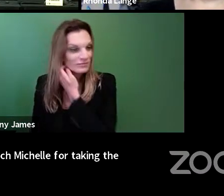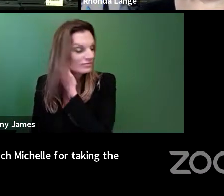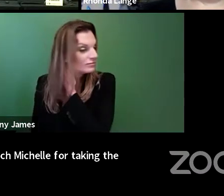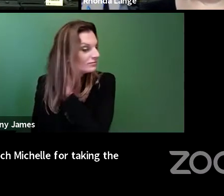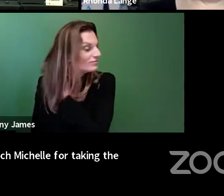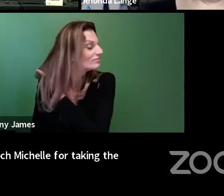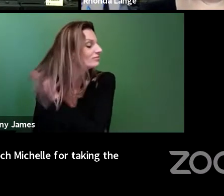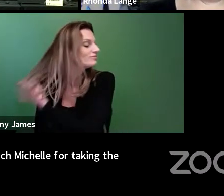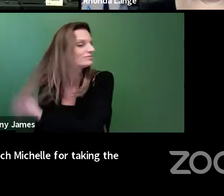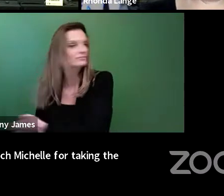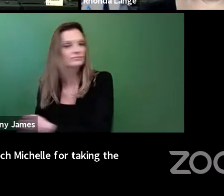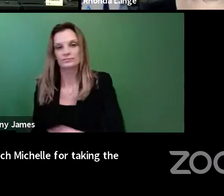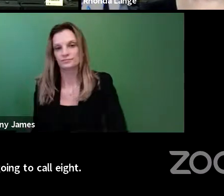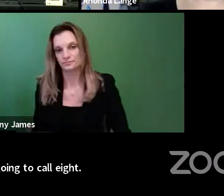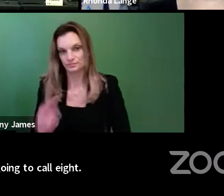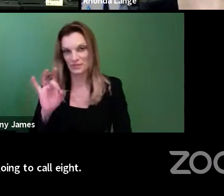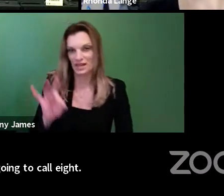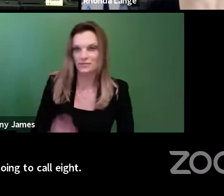call 8.